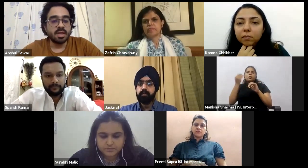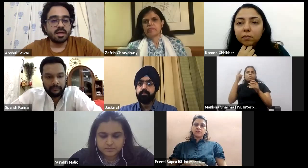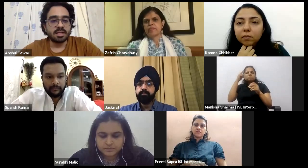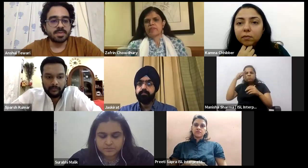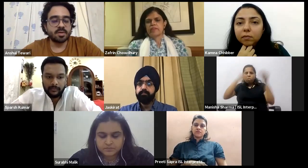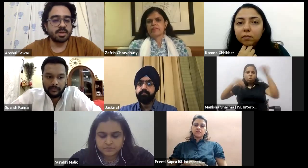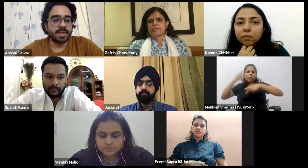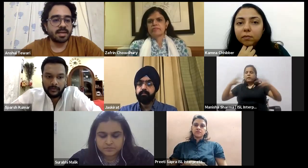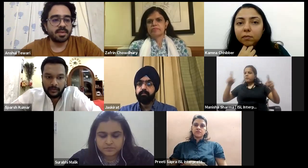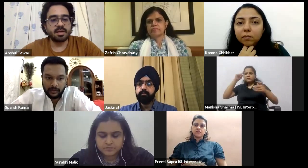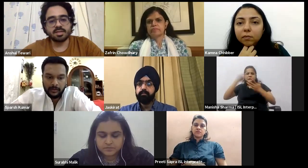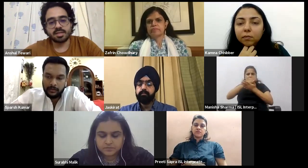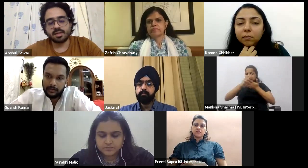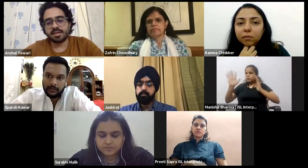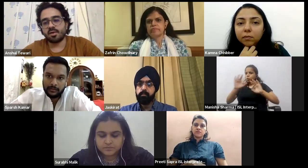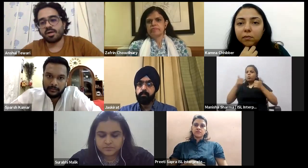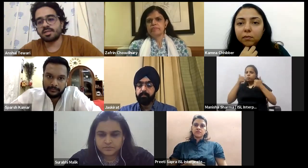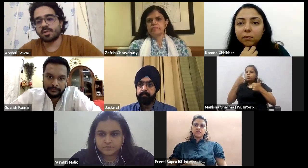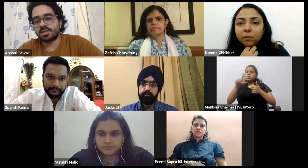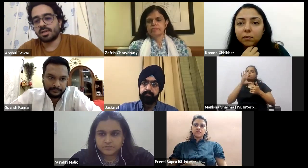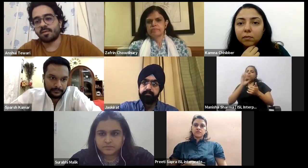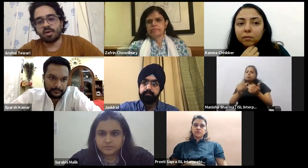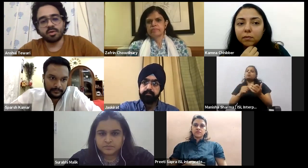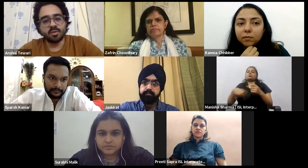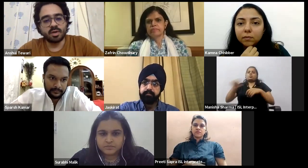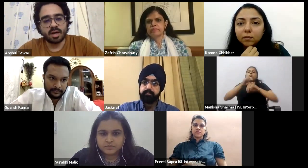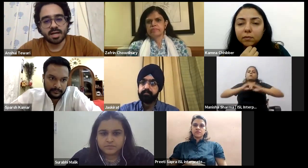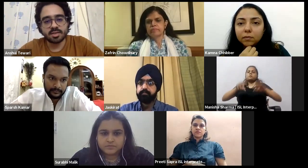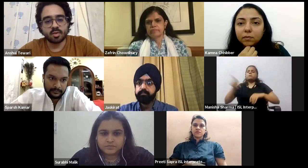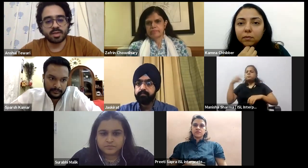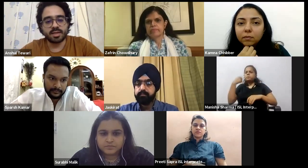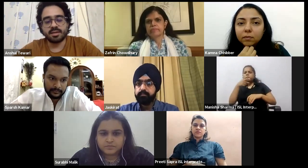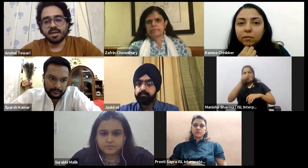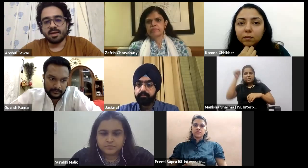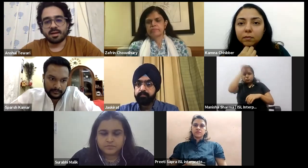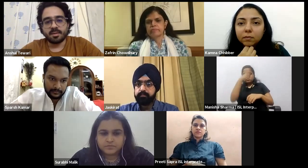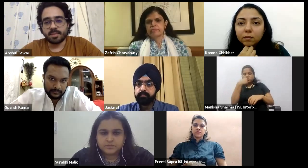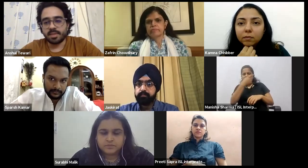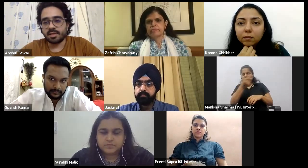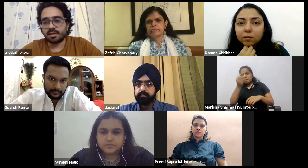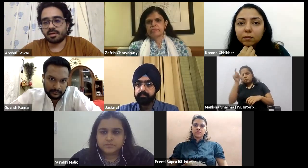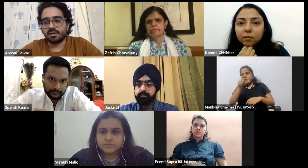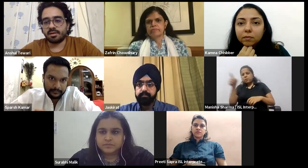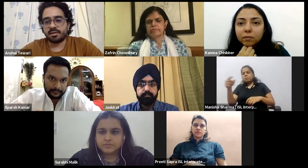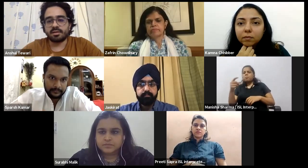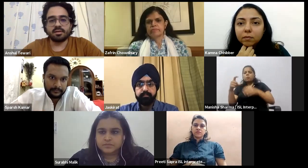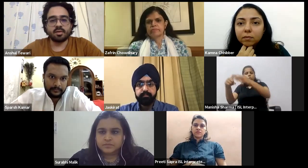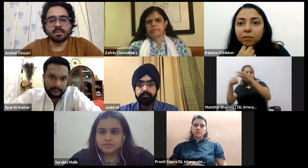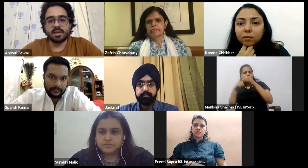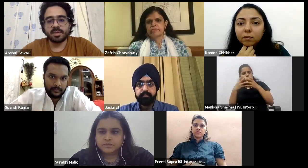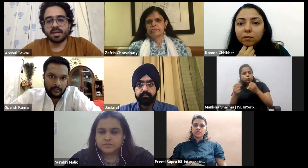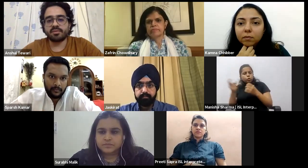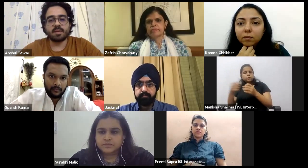flow, especially during the pandemic. Jaskira, there's an audience question that I want to ask you, and then maybe